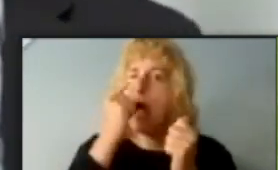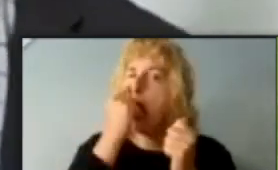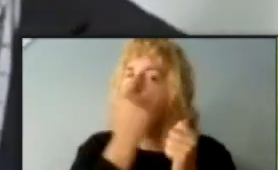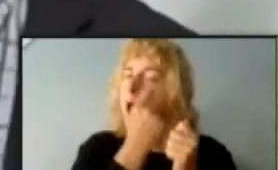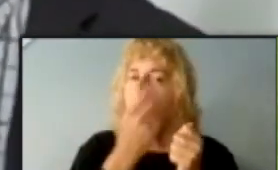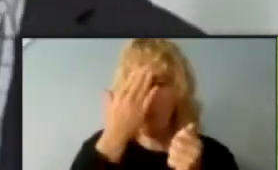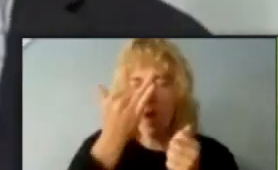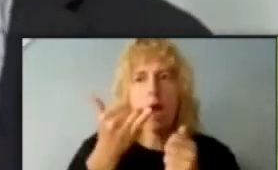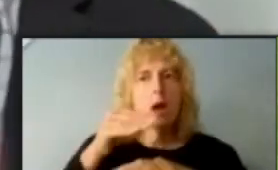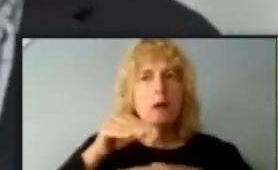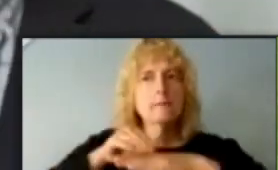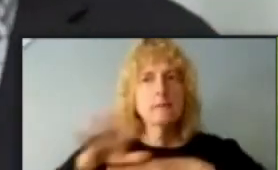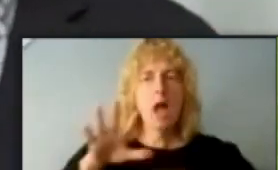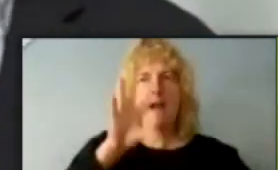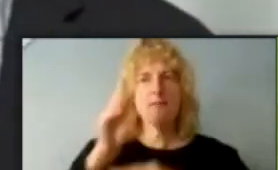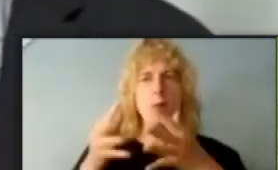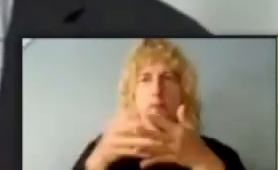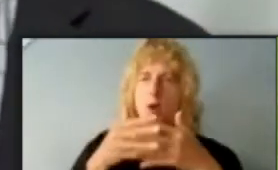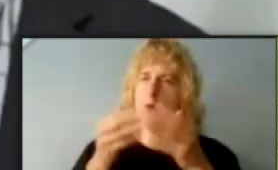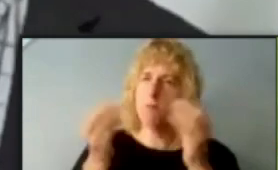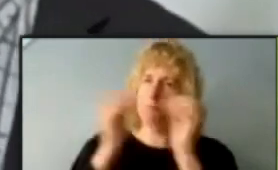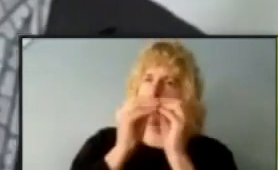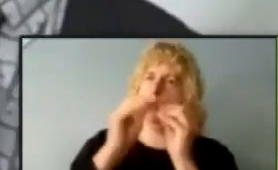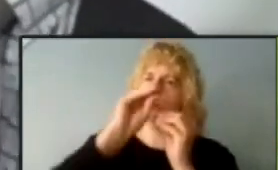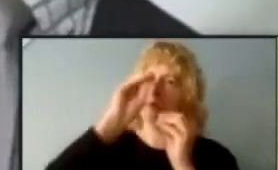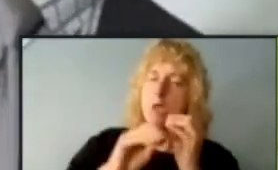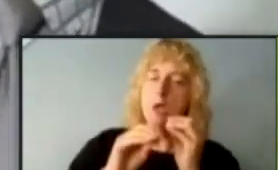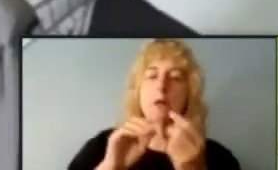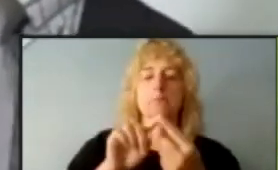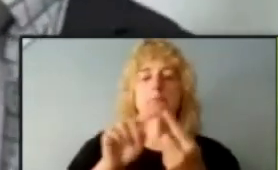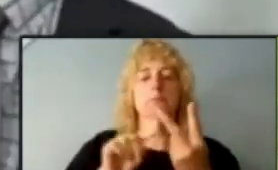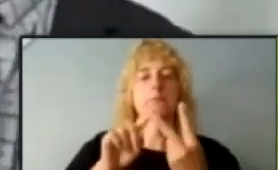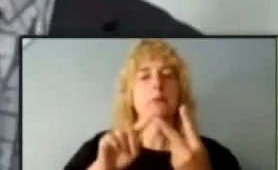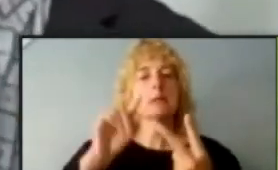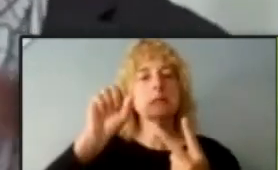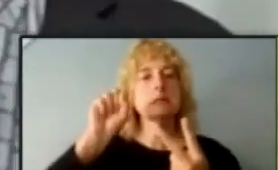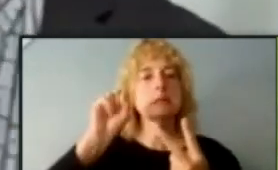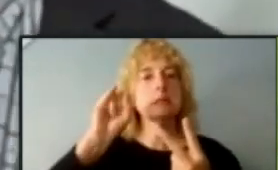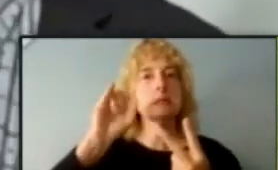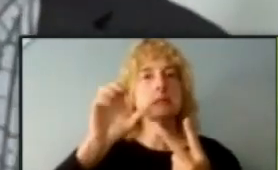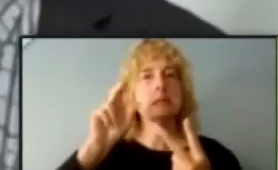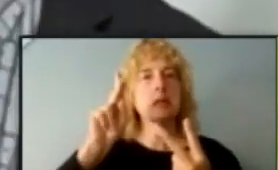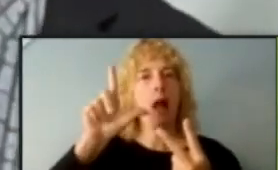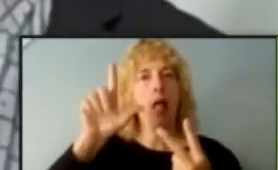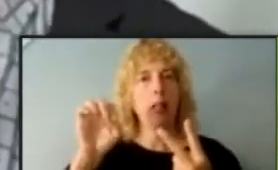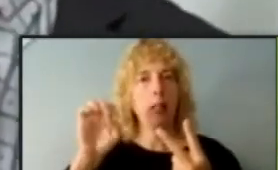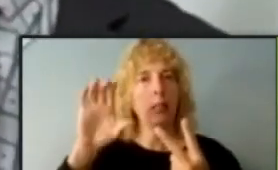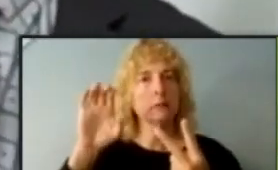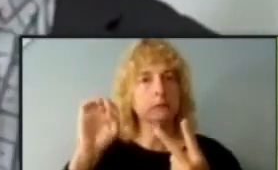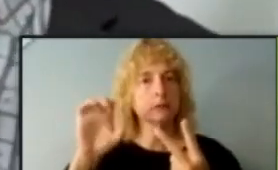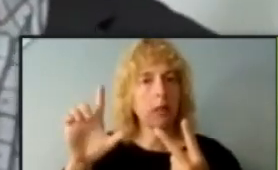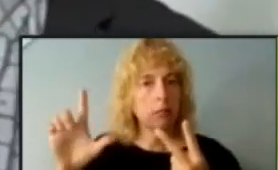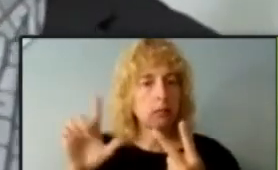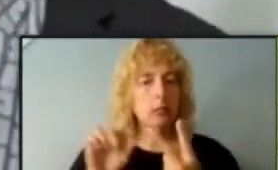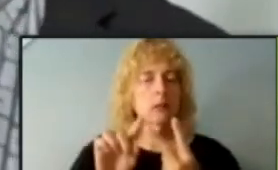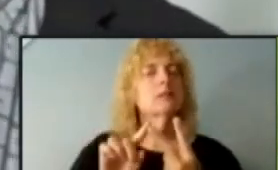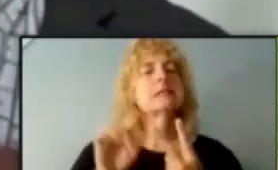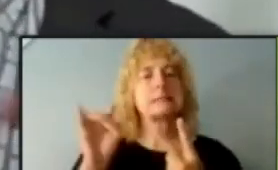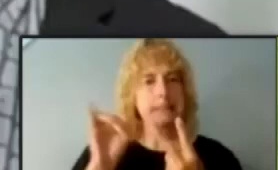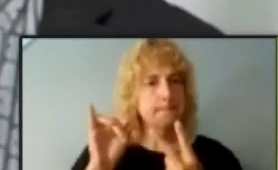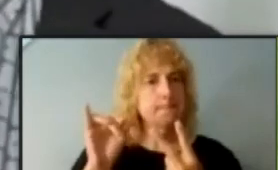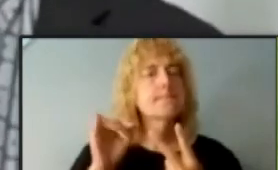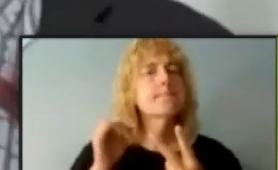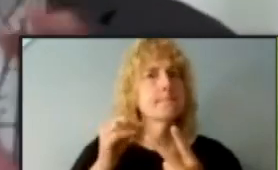other groups. Sickle cell is another one of those types of diseases. And then there are others that have